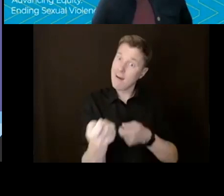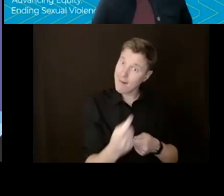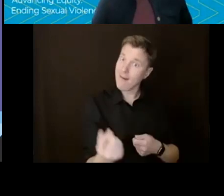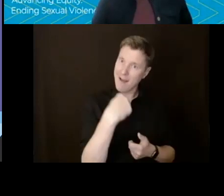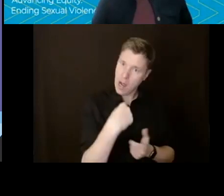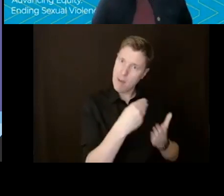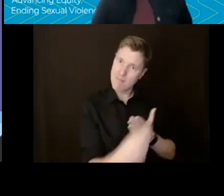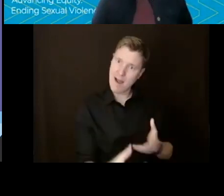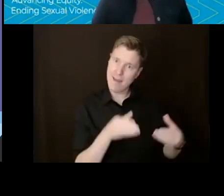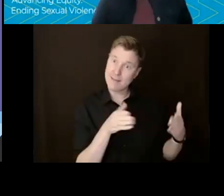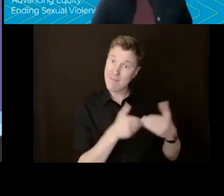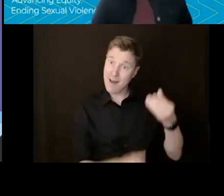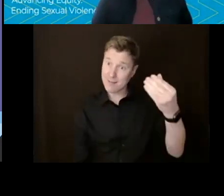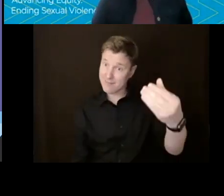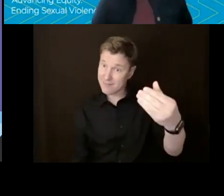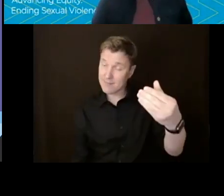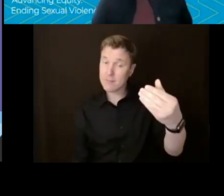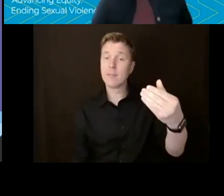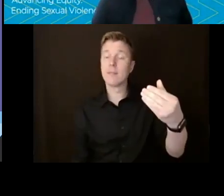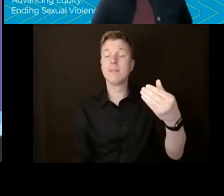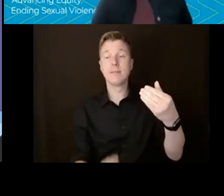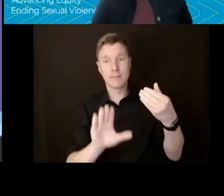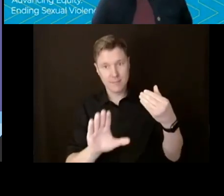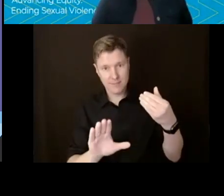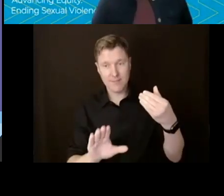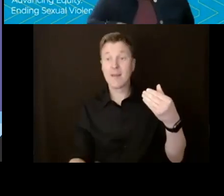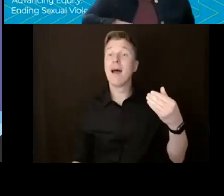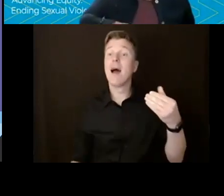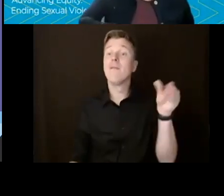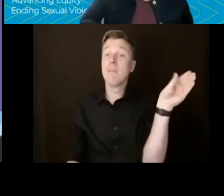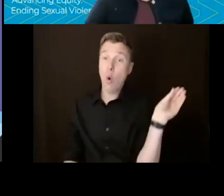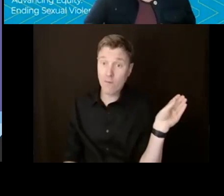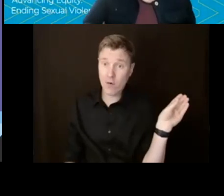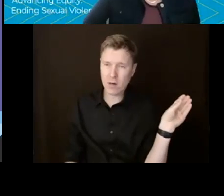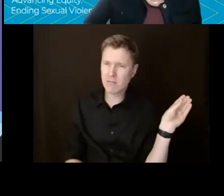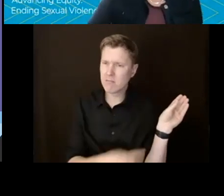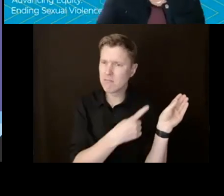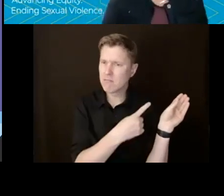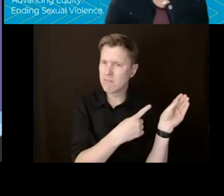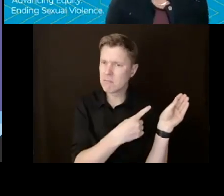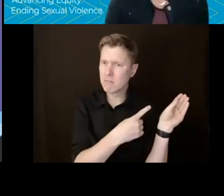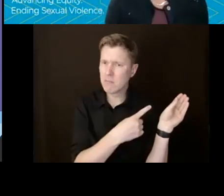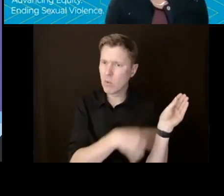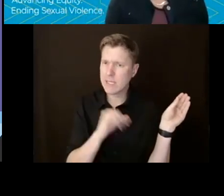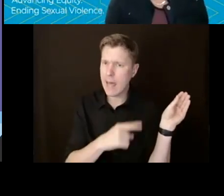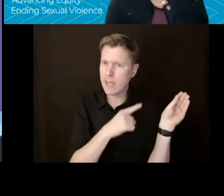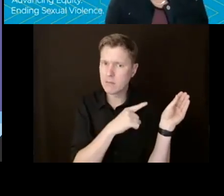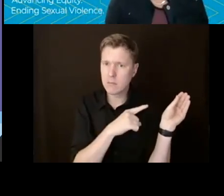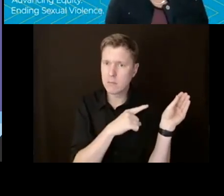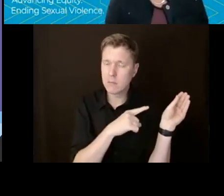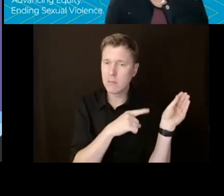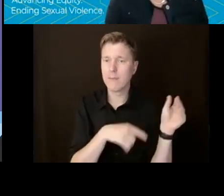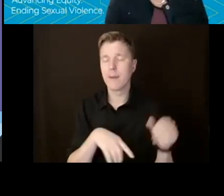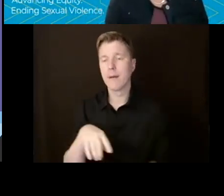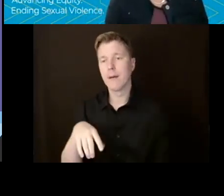delicious brownies. Now, you flip that box over. What do we got on the other side?